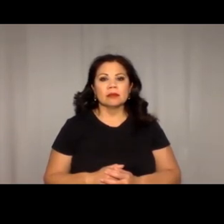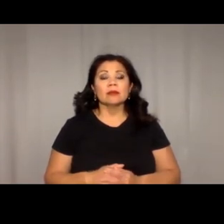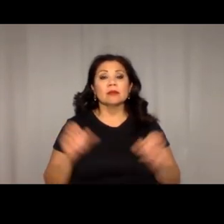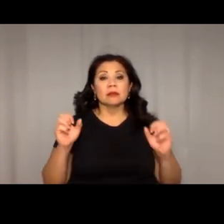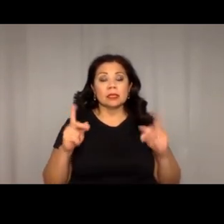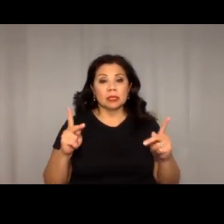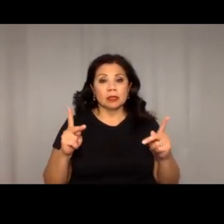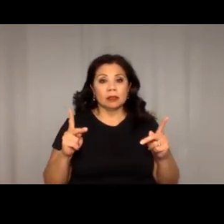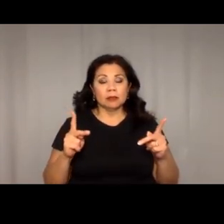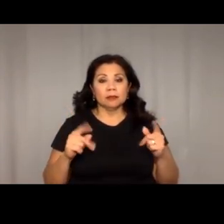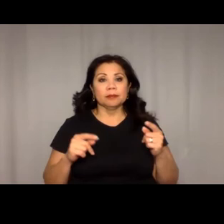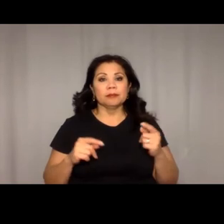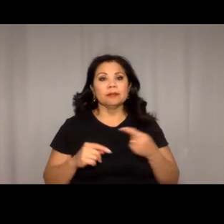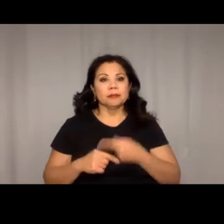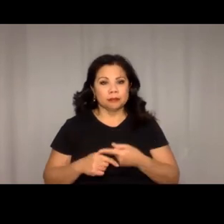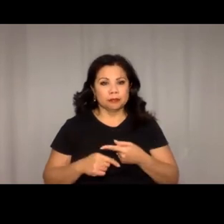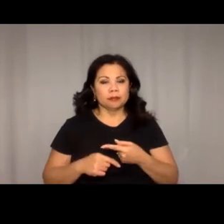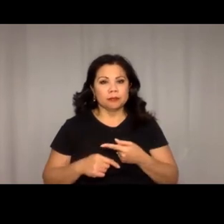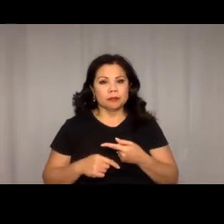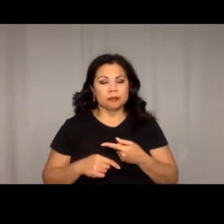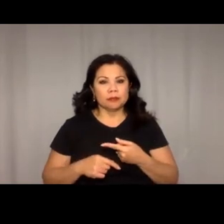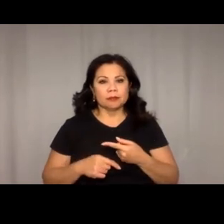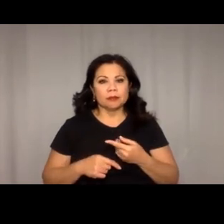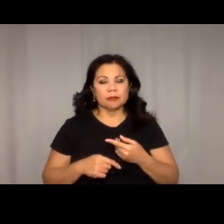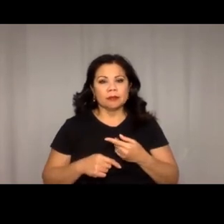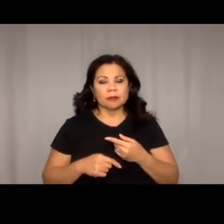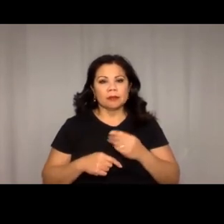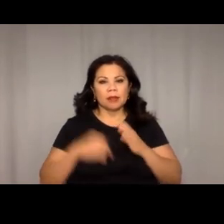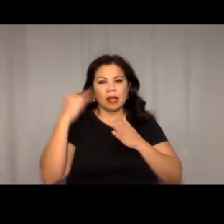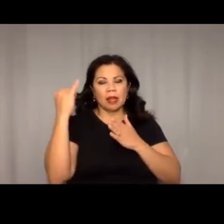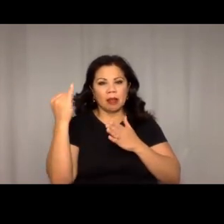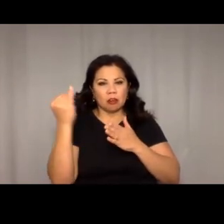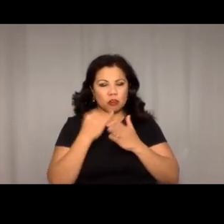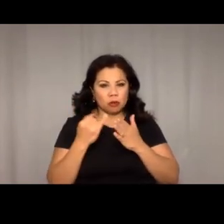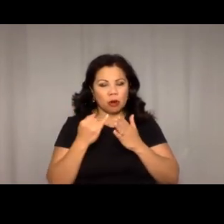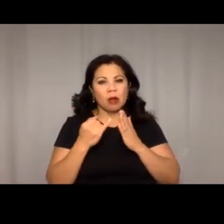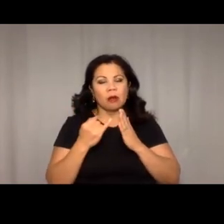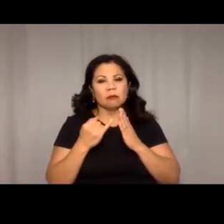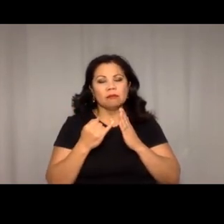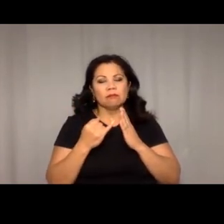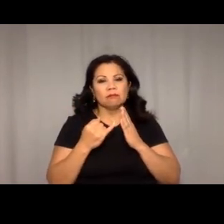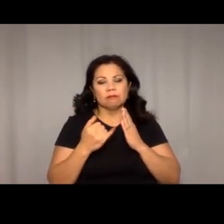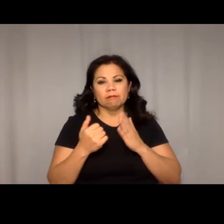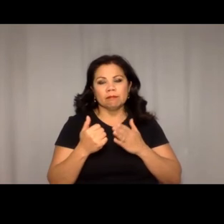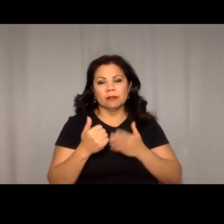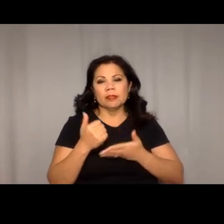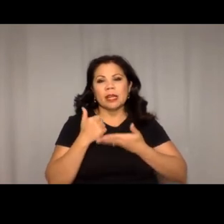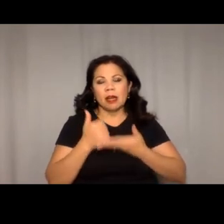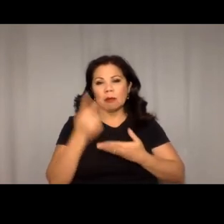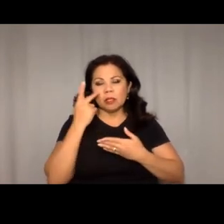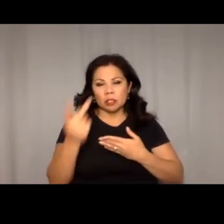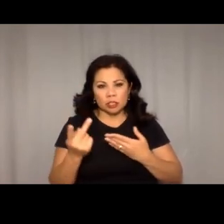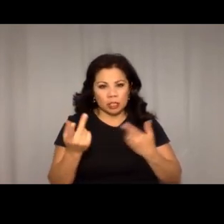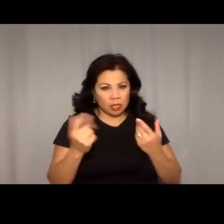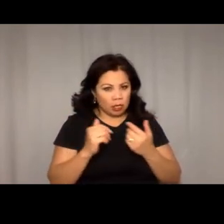All right, so right here is just a visual to help you remember how to do this. So if I have